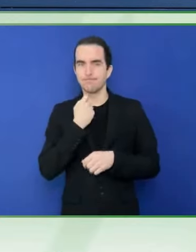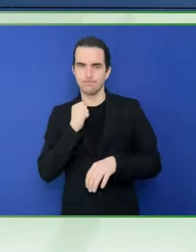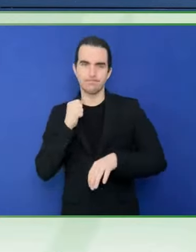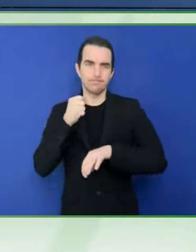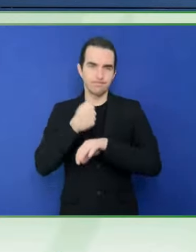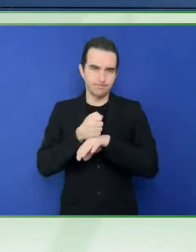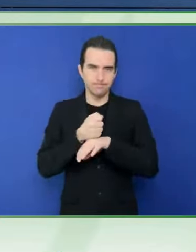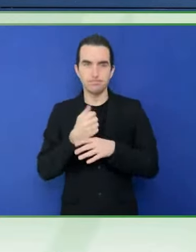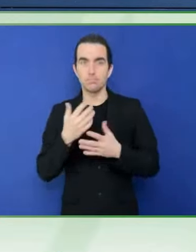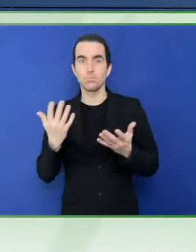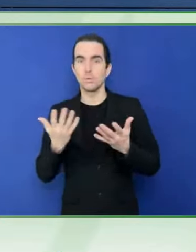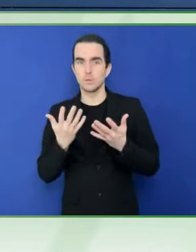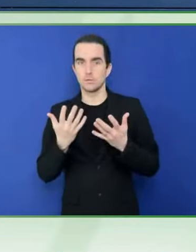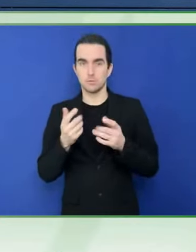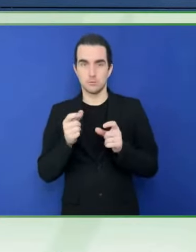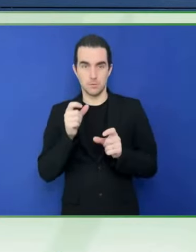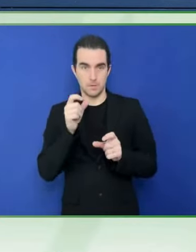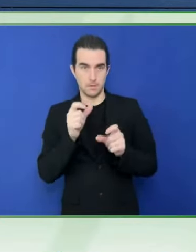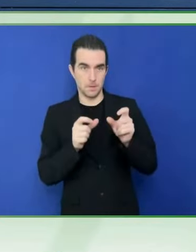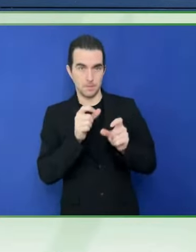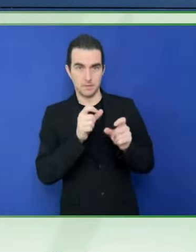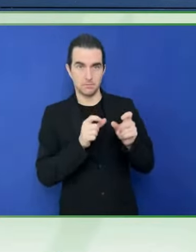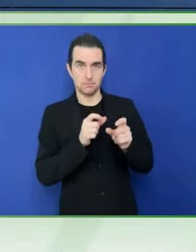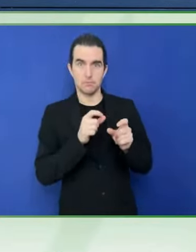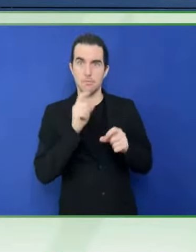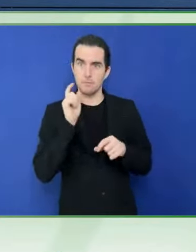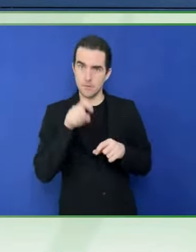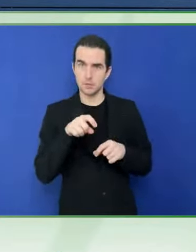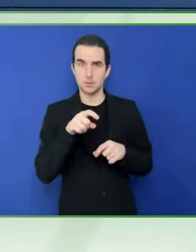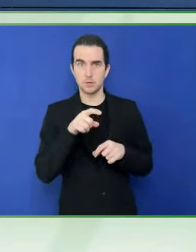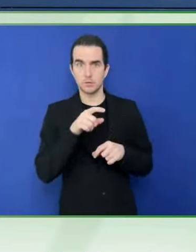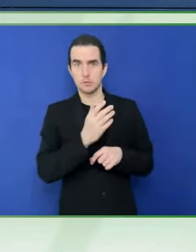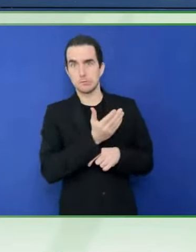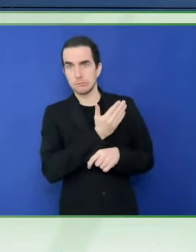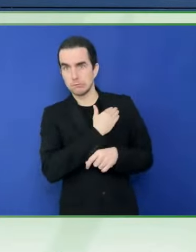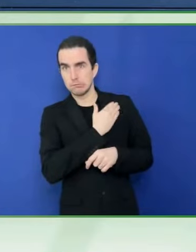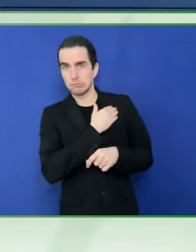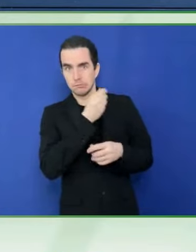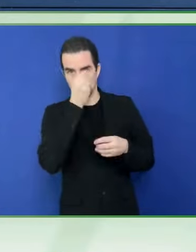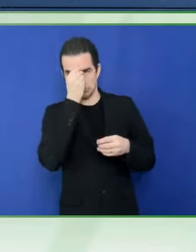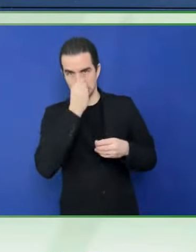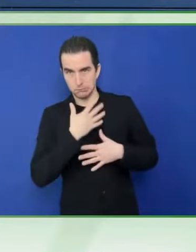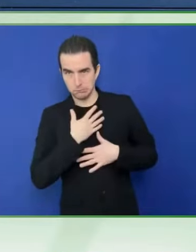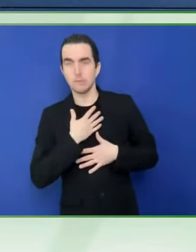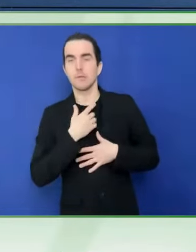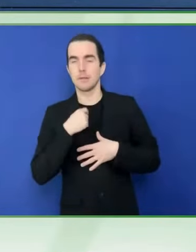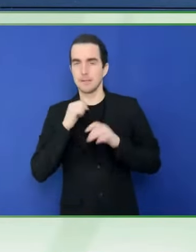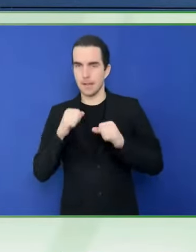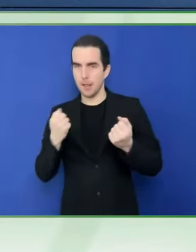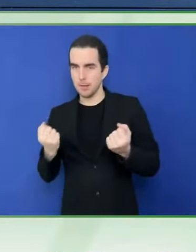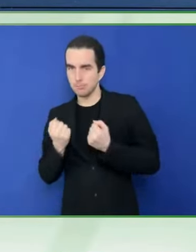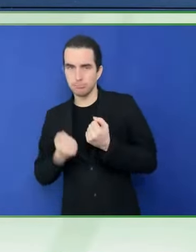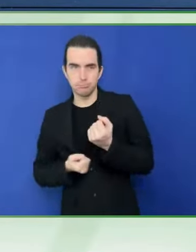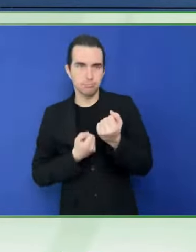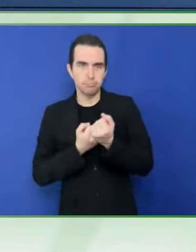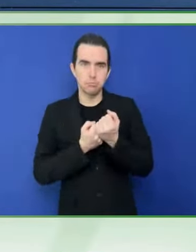crew staff trainings, and it includes meeting with people with